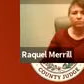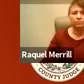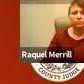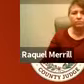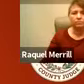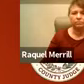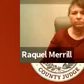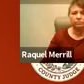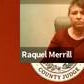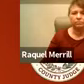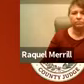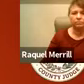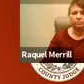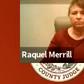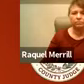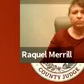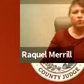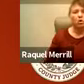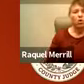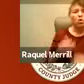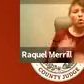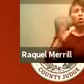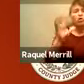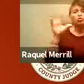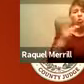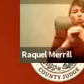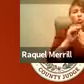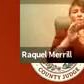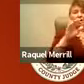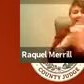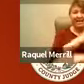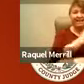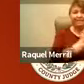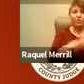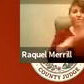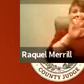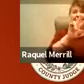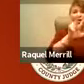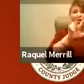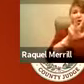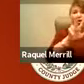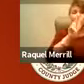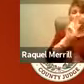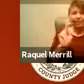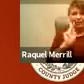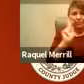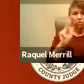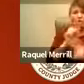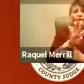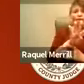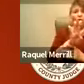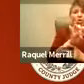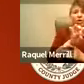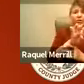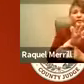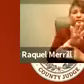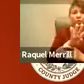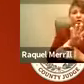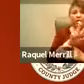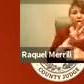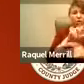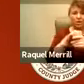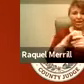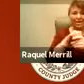Today, we had a total in the hospital of 732, of which 443 were in